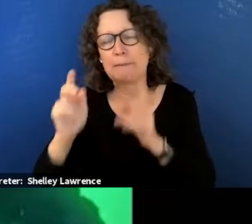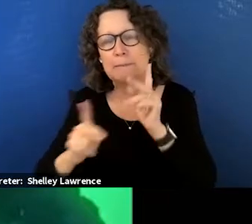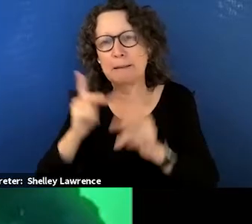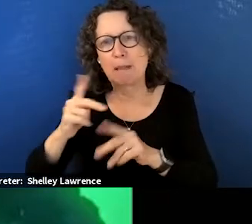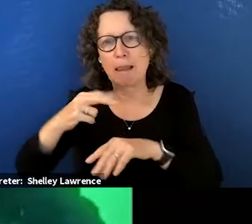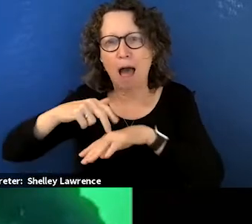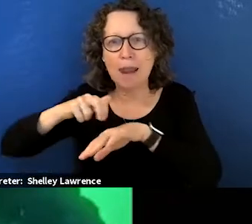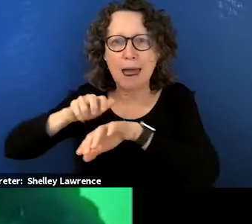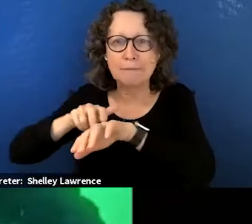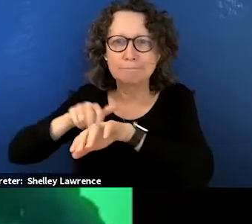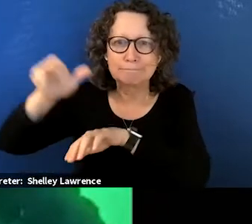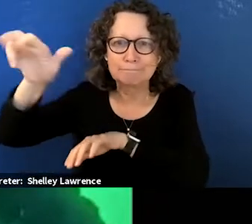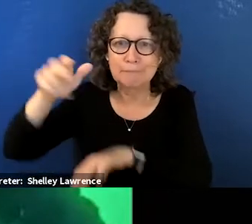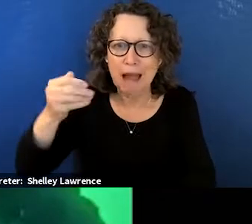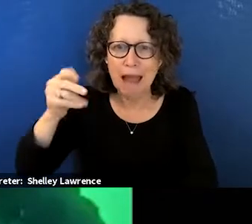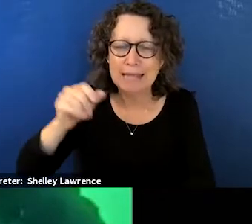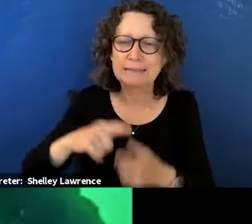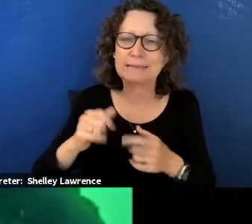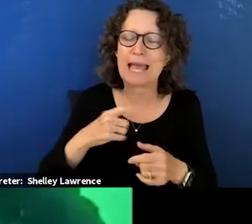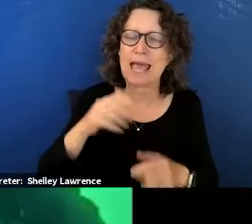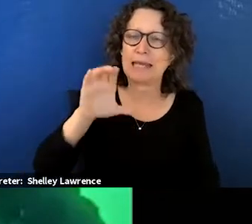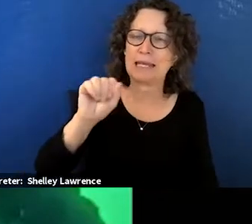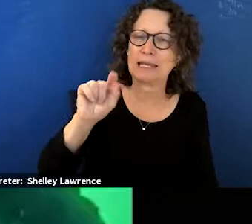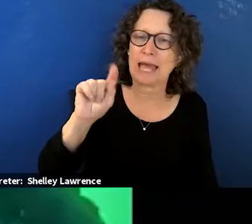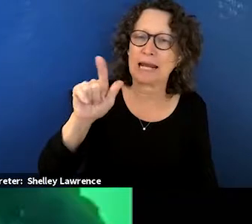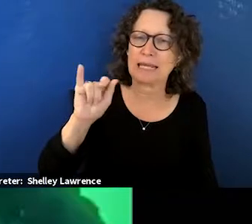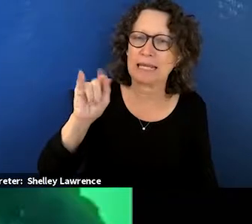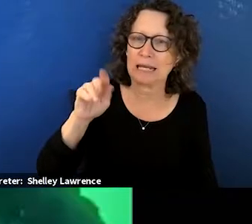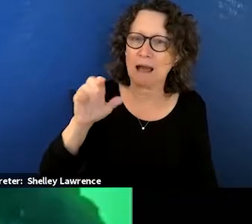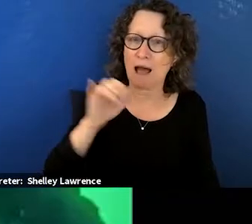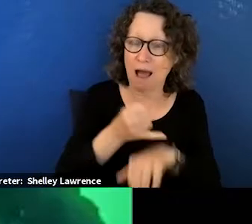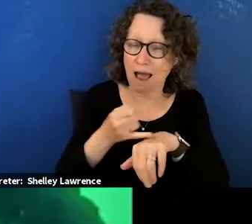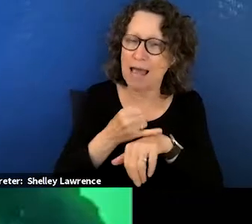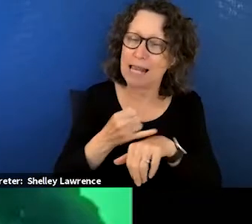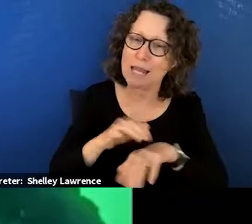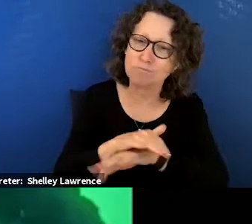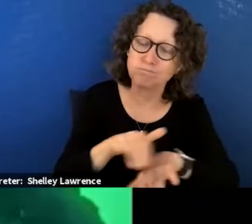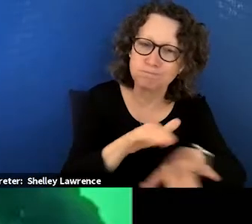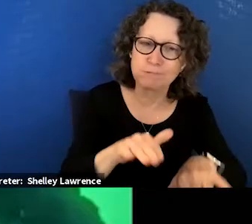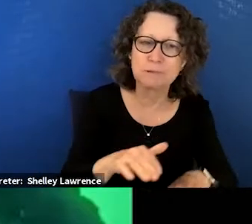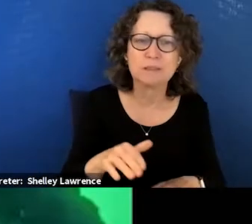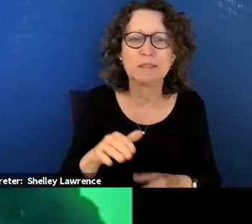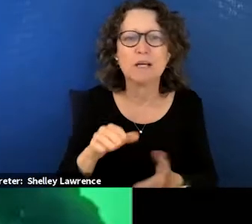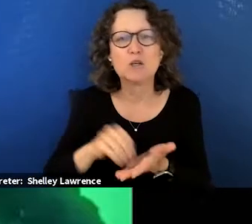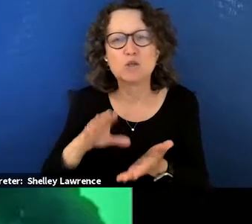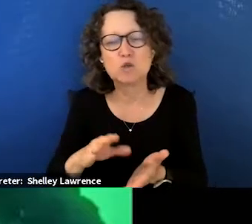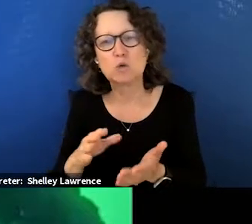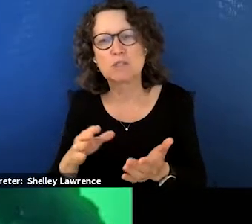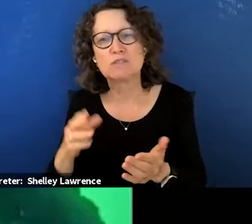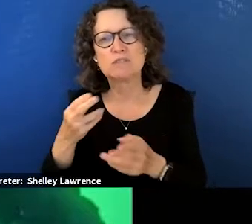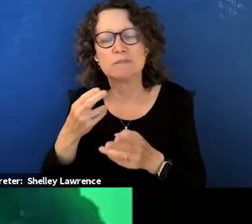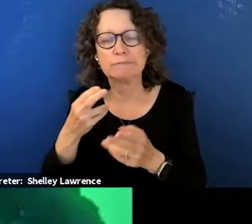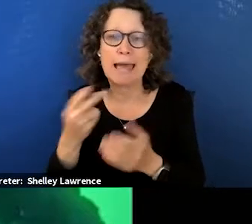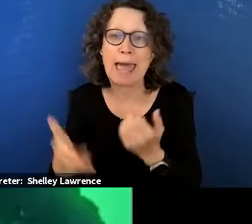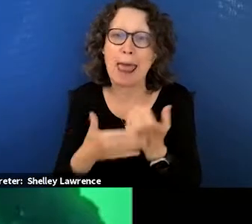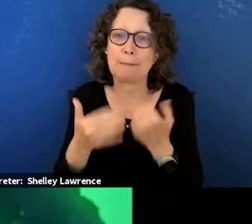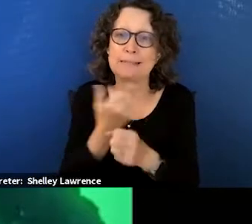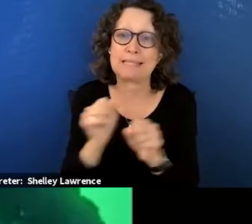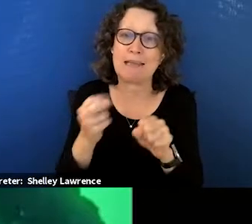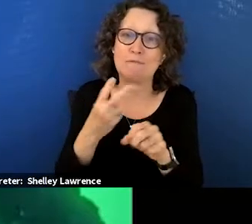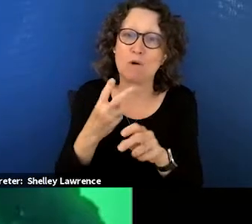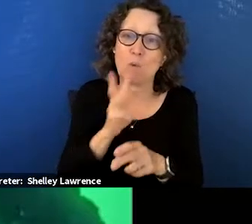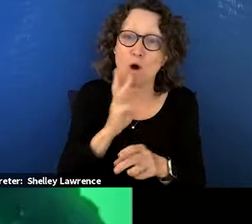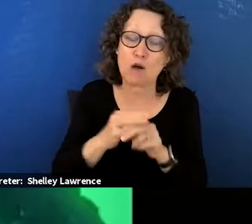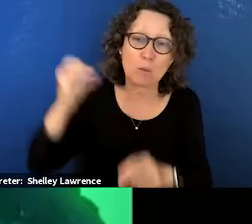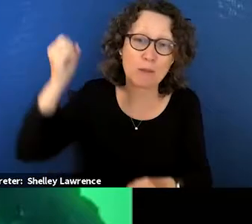Island, often encouraging campers to reduce their use of single-use plastics and save water with shorter showers. From Catalina, he